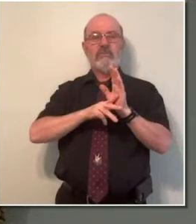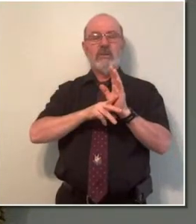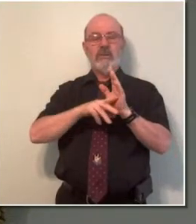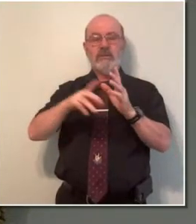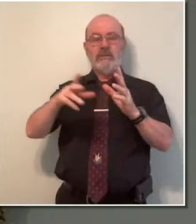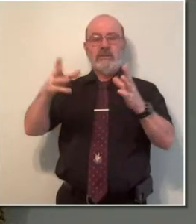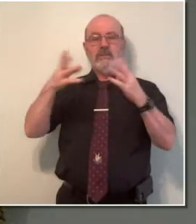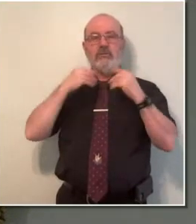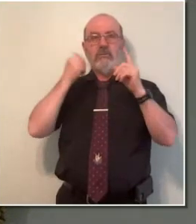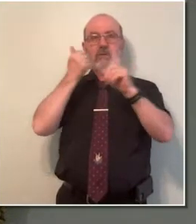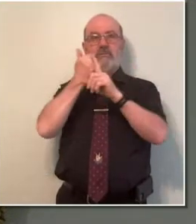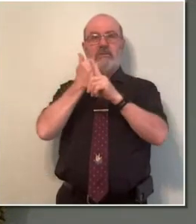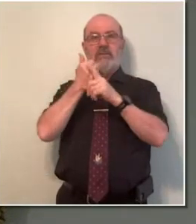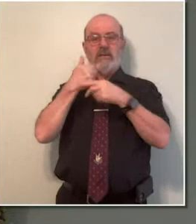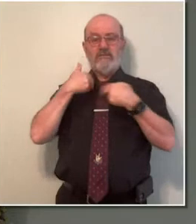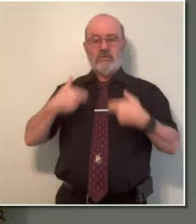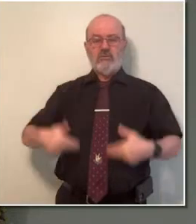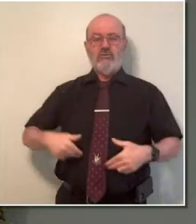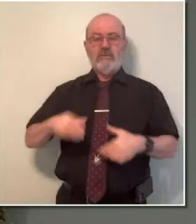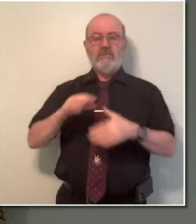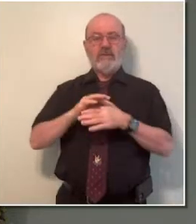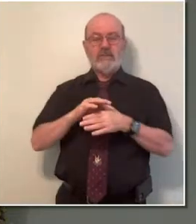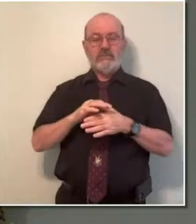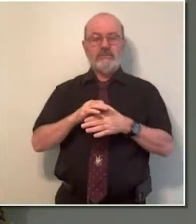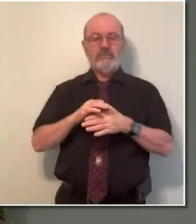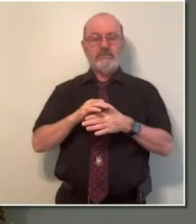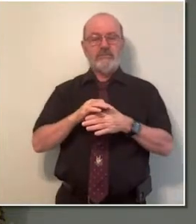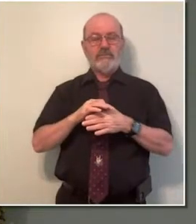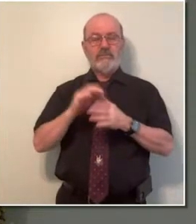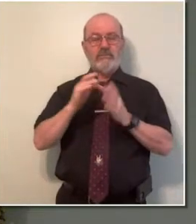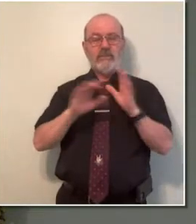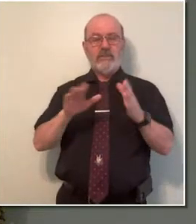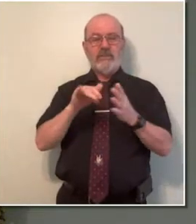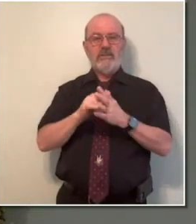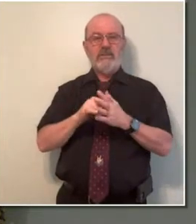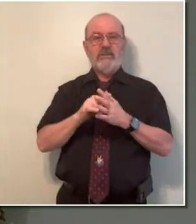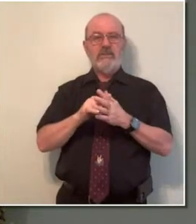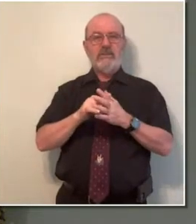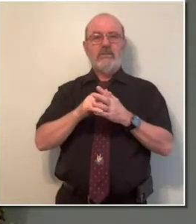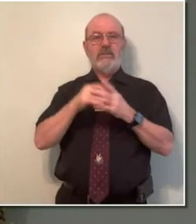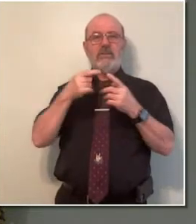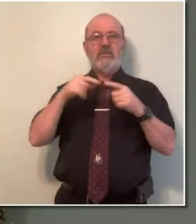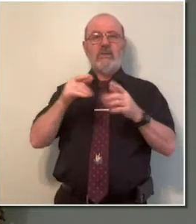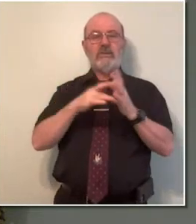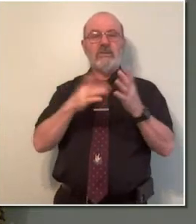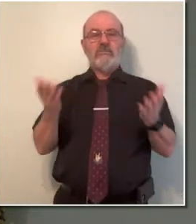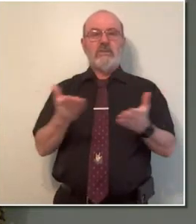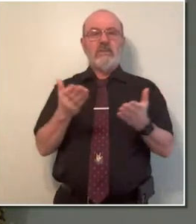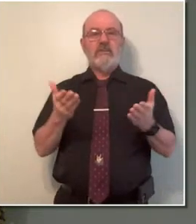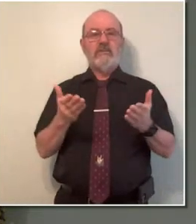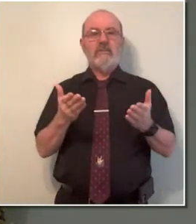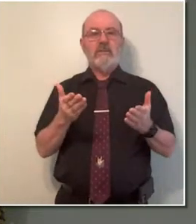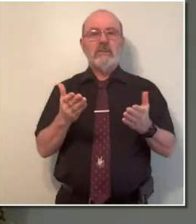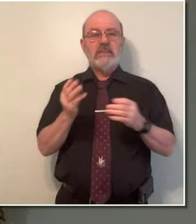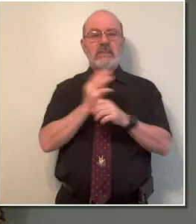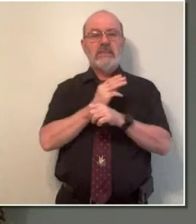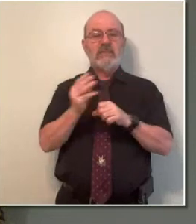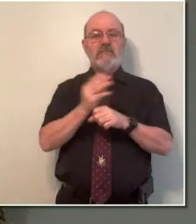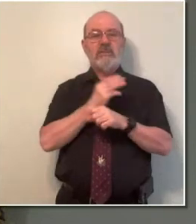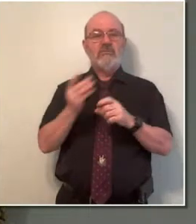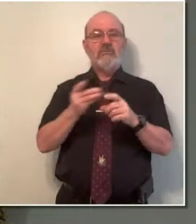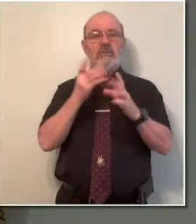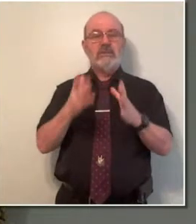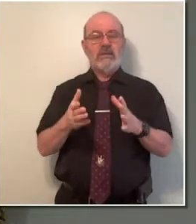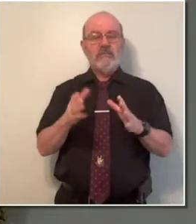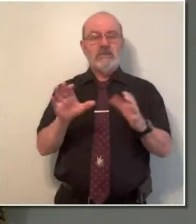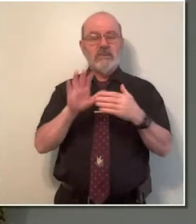himself human flesh. And he did that. And while he was here, he ministered to the disciples, and he did these